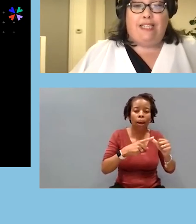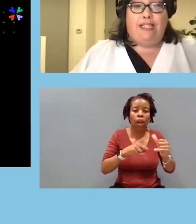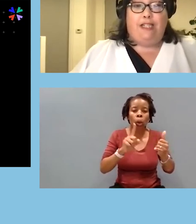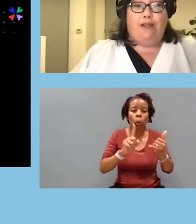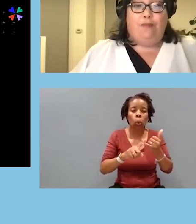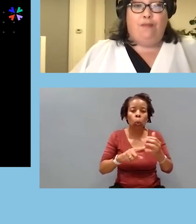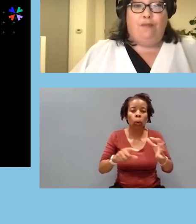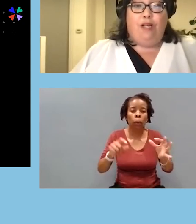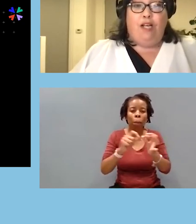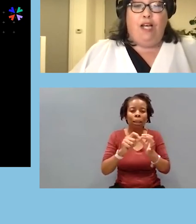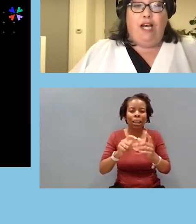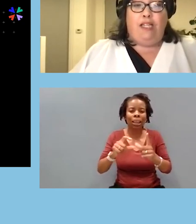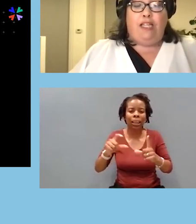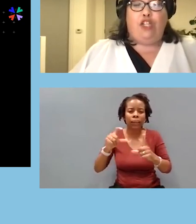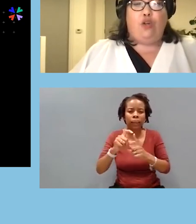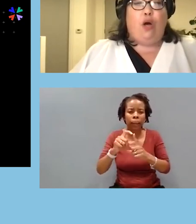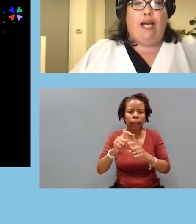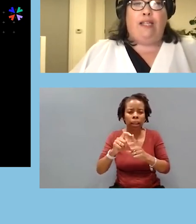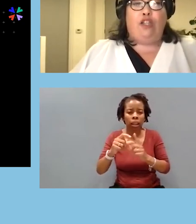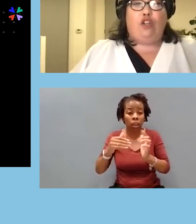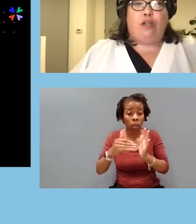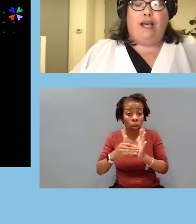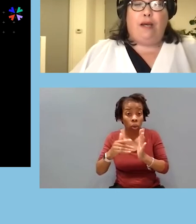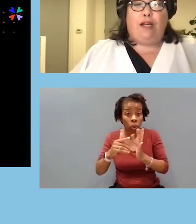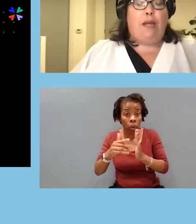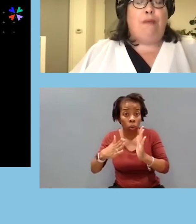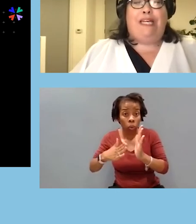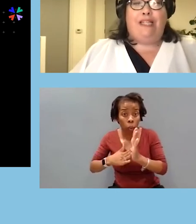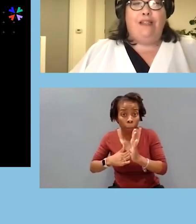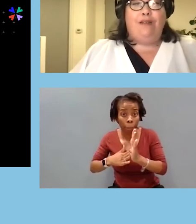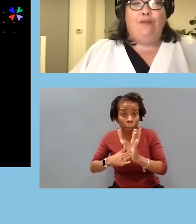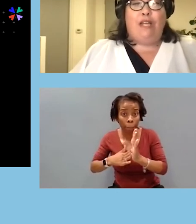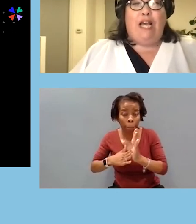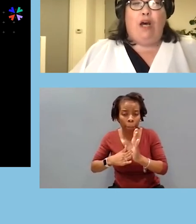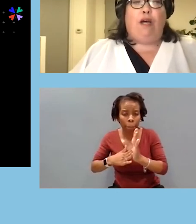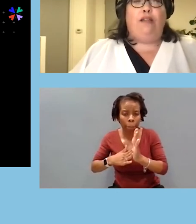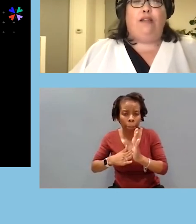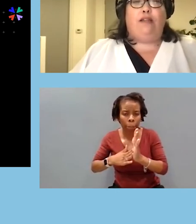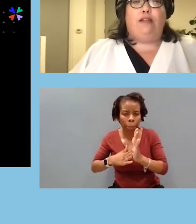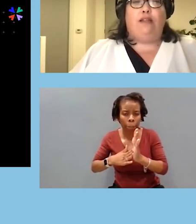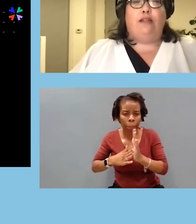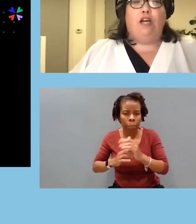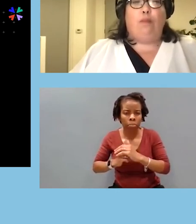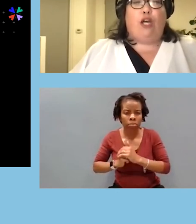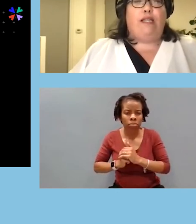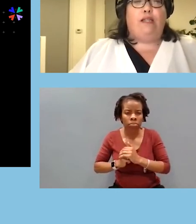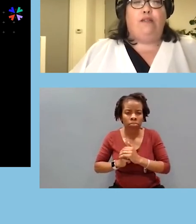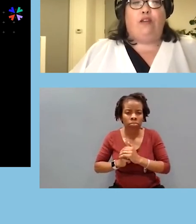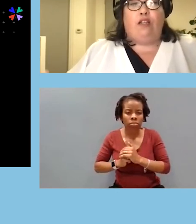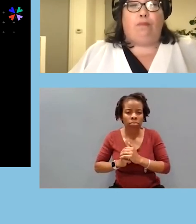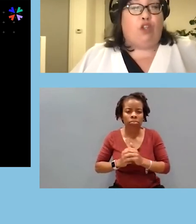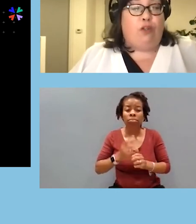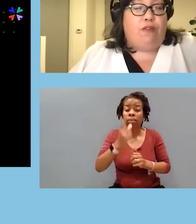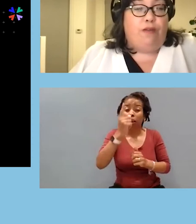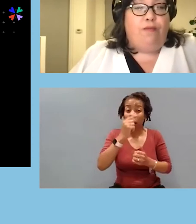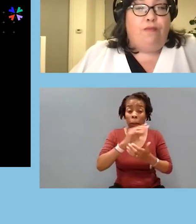A-UBDZ. And this shorthand can mean abundance, objective,